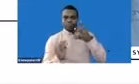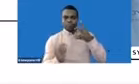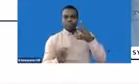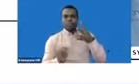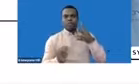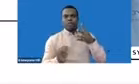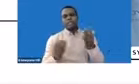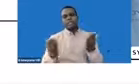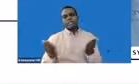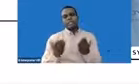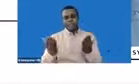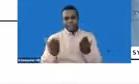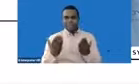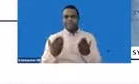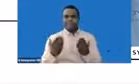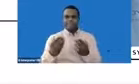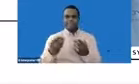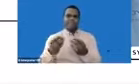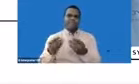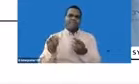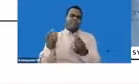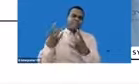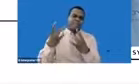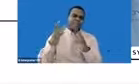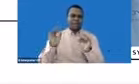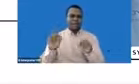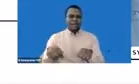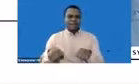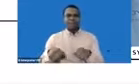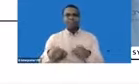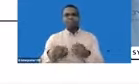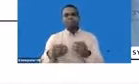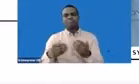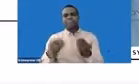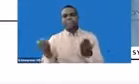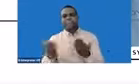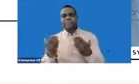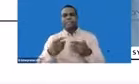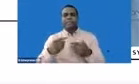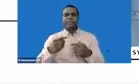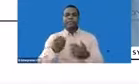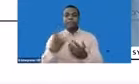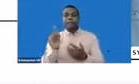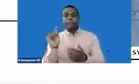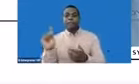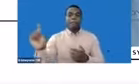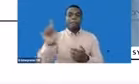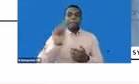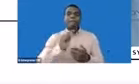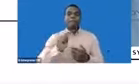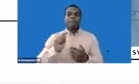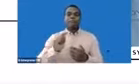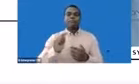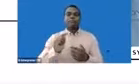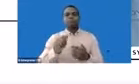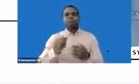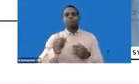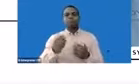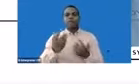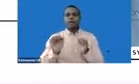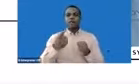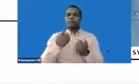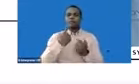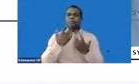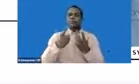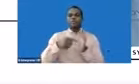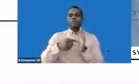in a way that by pressing the button, some technical details are already filled in, like which browser is